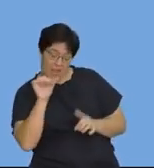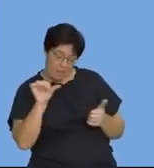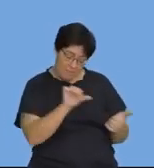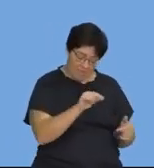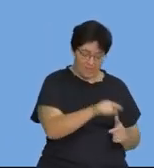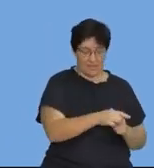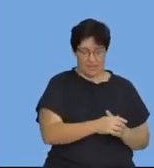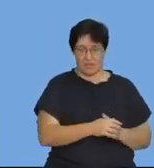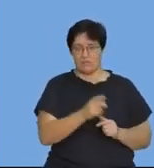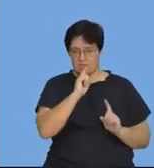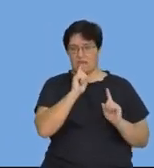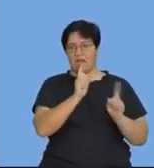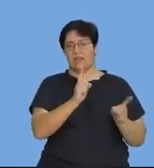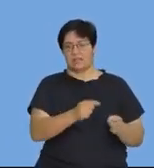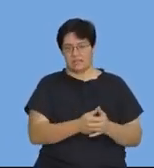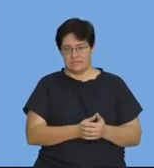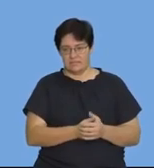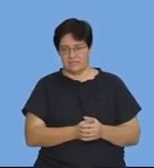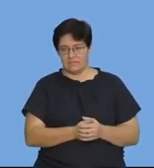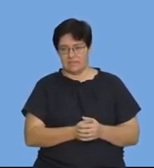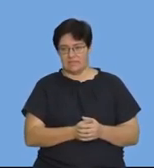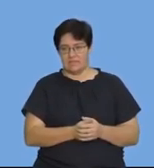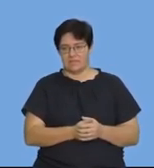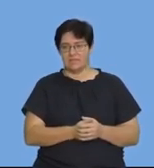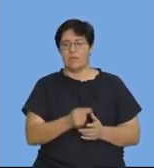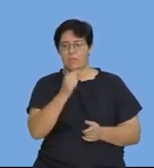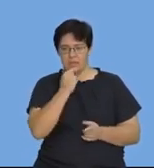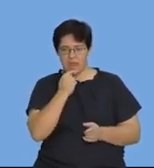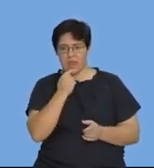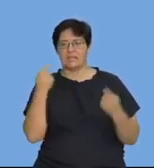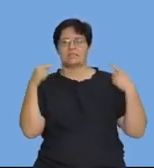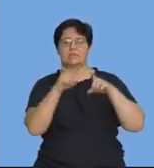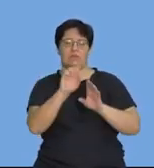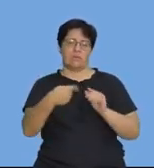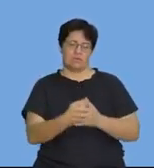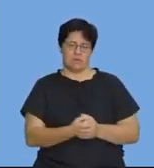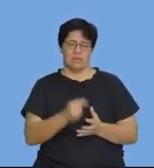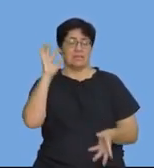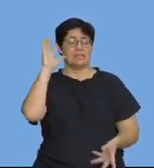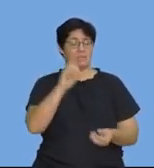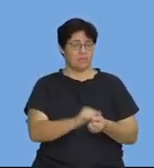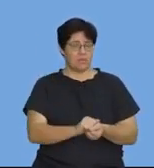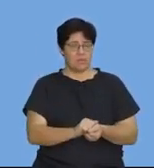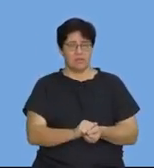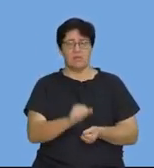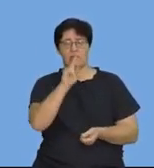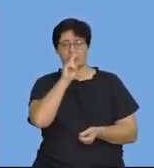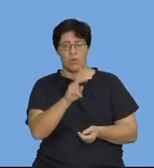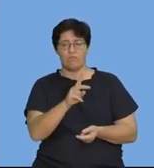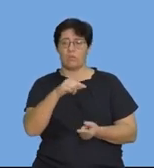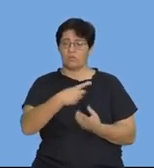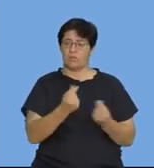at your answers once you are done. So that's what simultaneous is all about. Now the summary is you solve quadratic equations